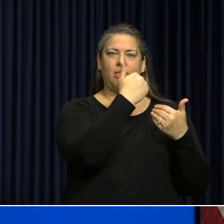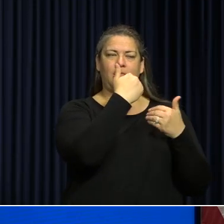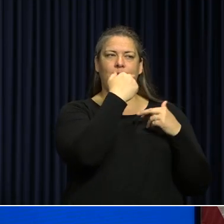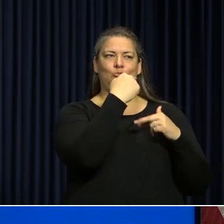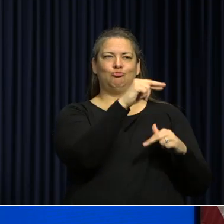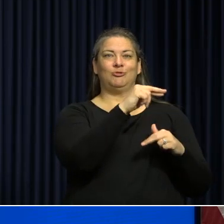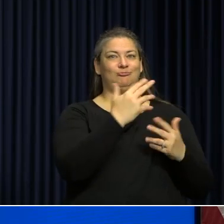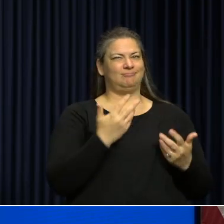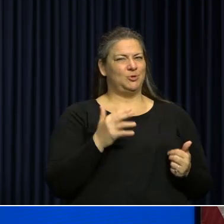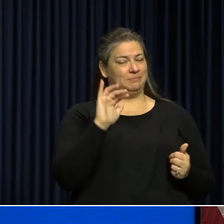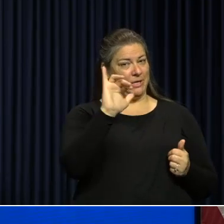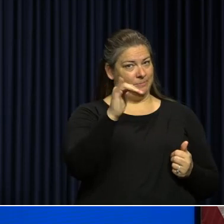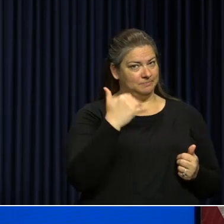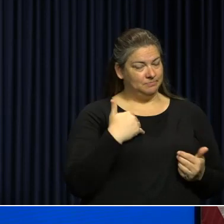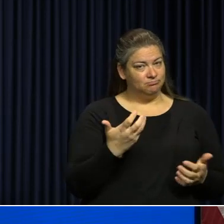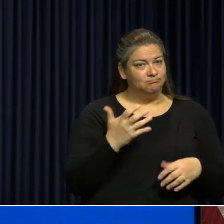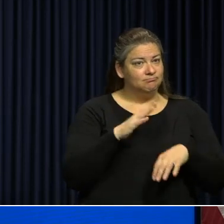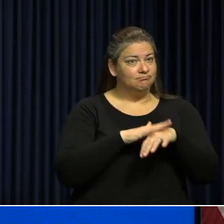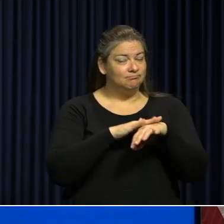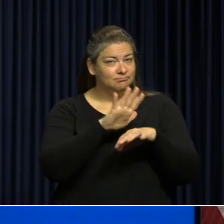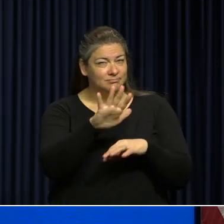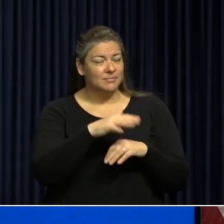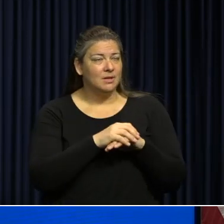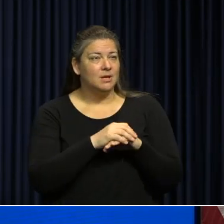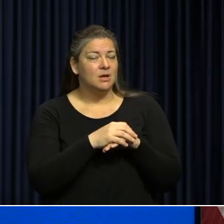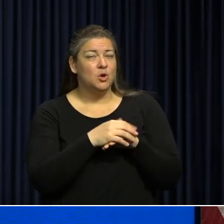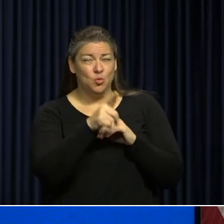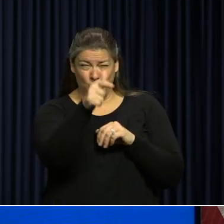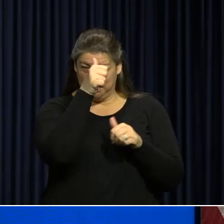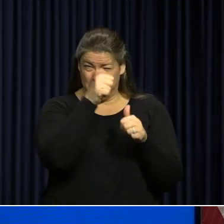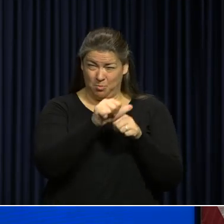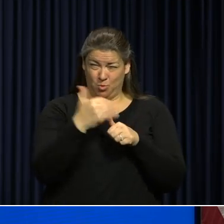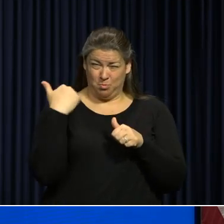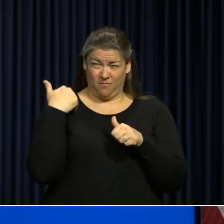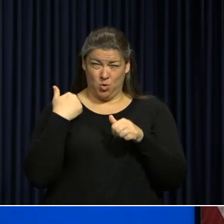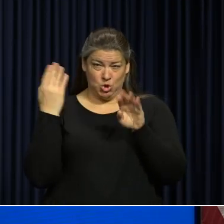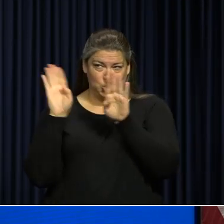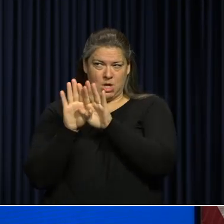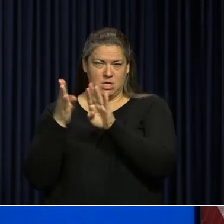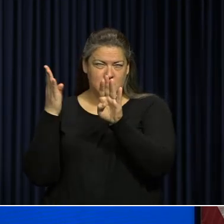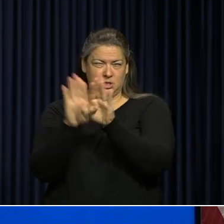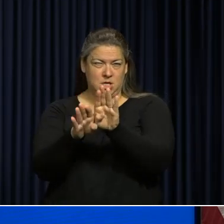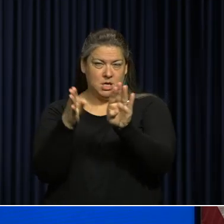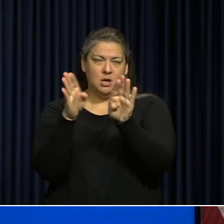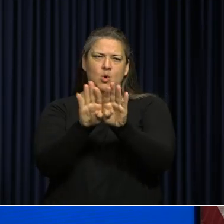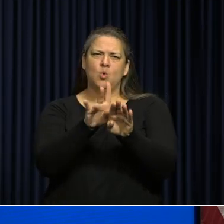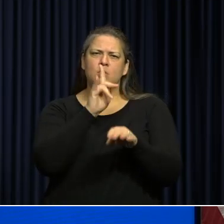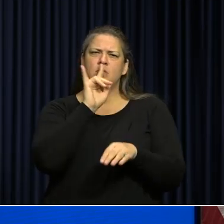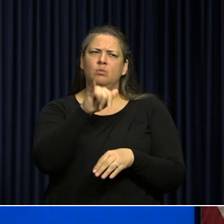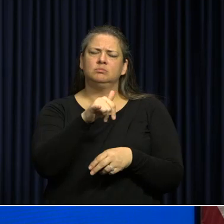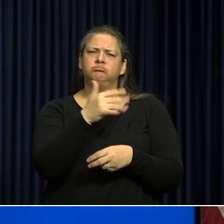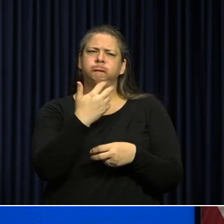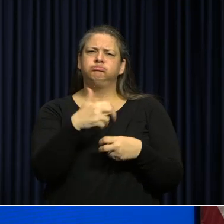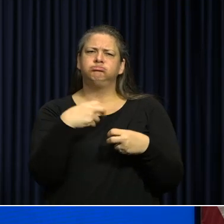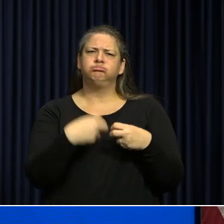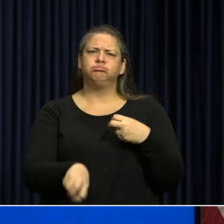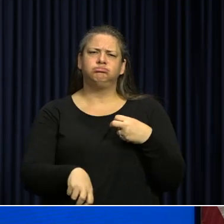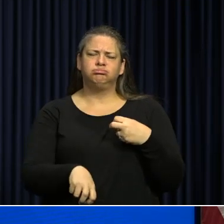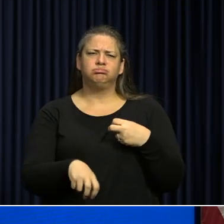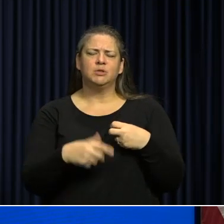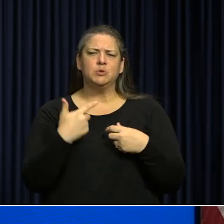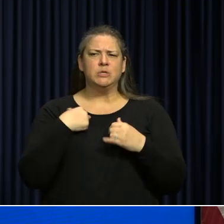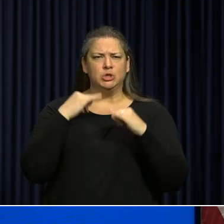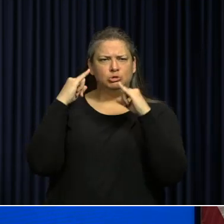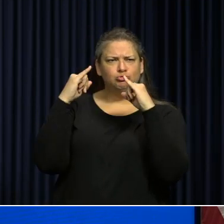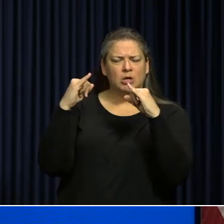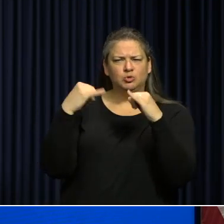few disclaimers. You'll remember when we started shutting things down, how difficult that was. We were giving